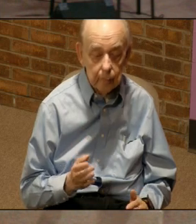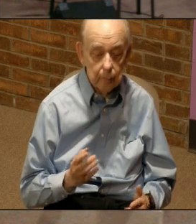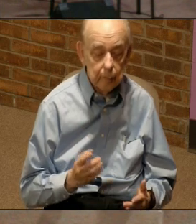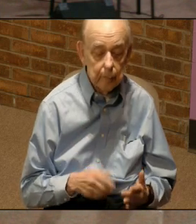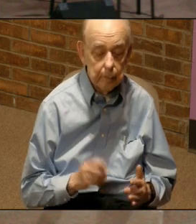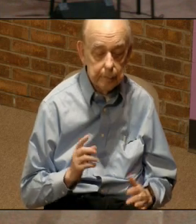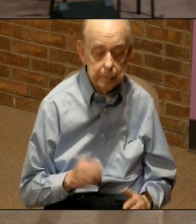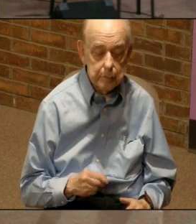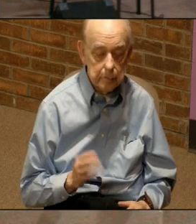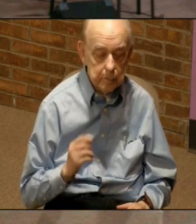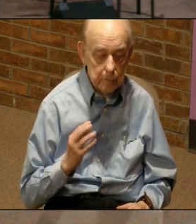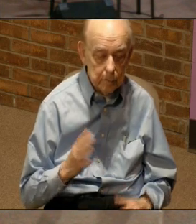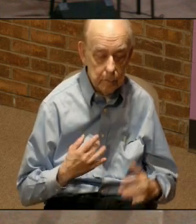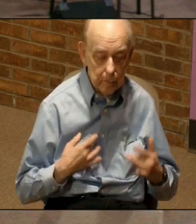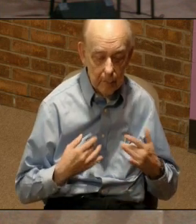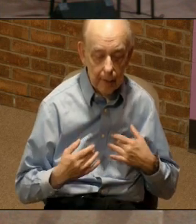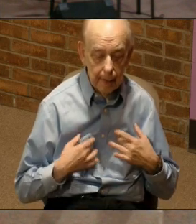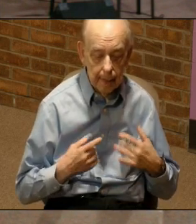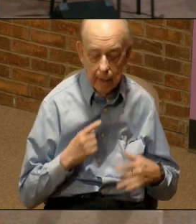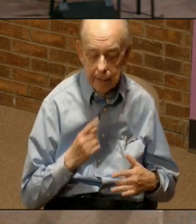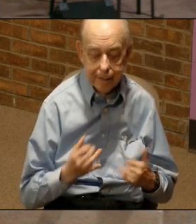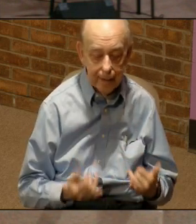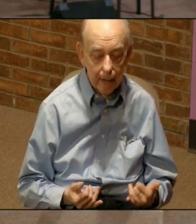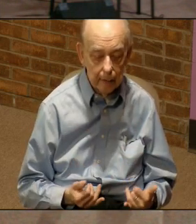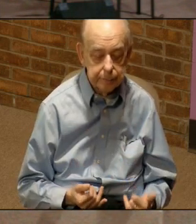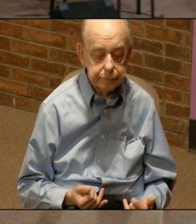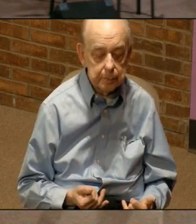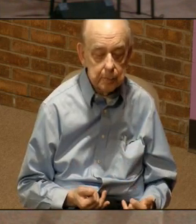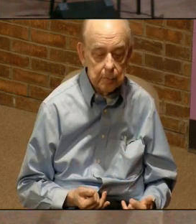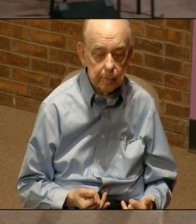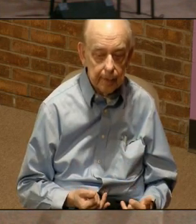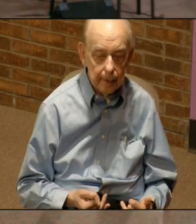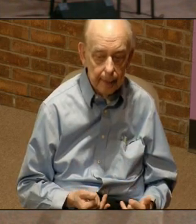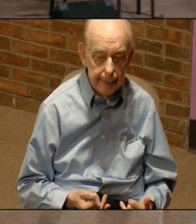What we need to think about is now.